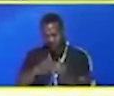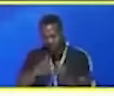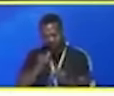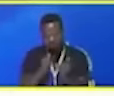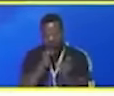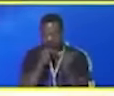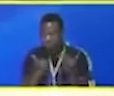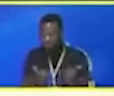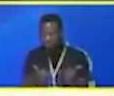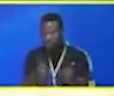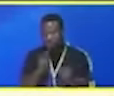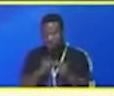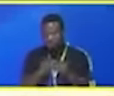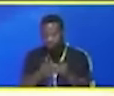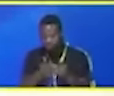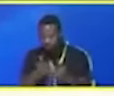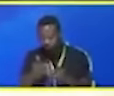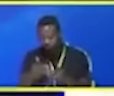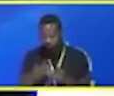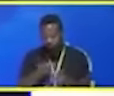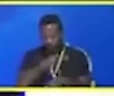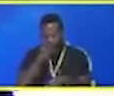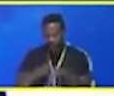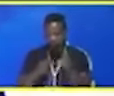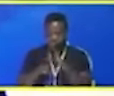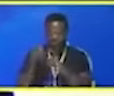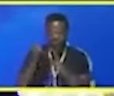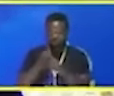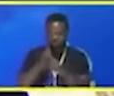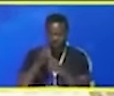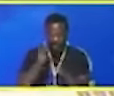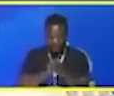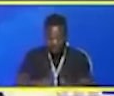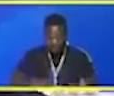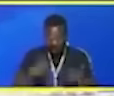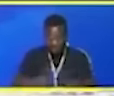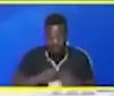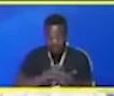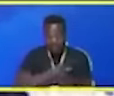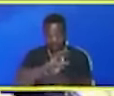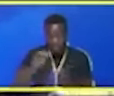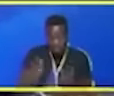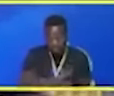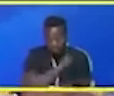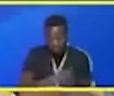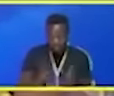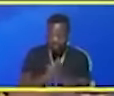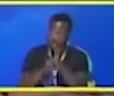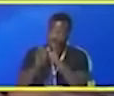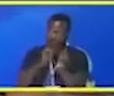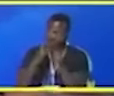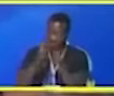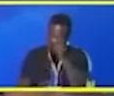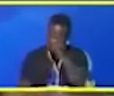immediately, the nature of God should swallow up that nature that has come with your limitations.